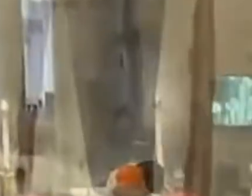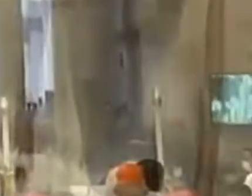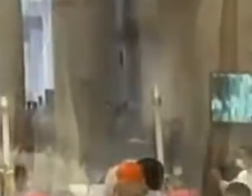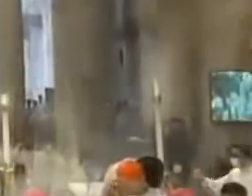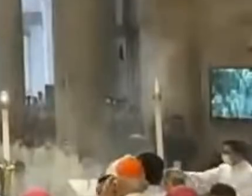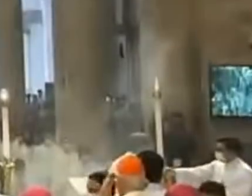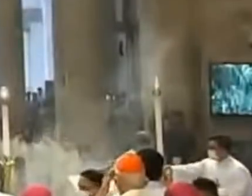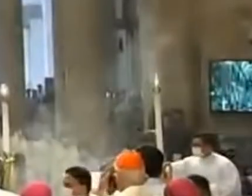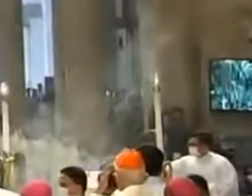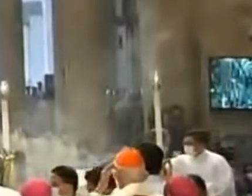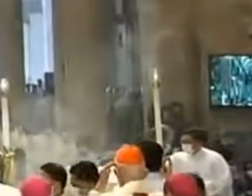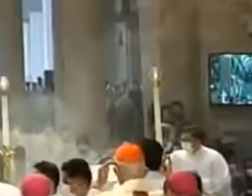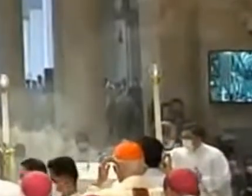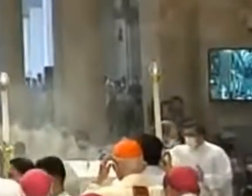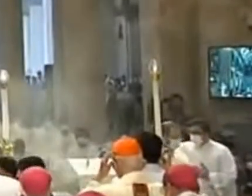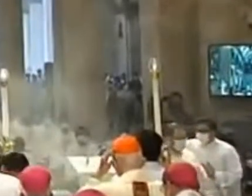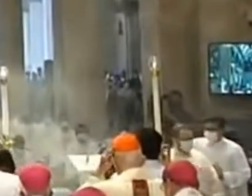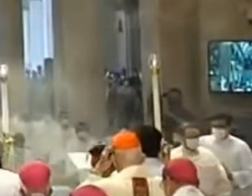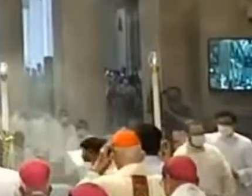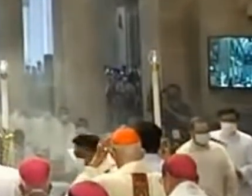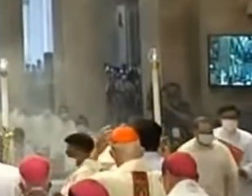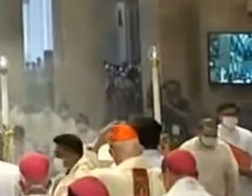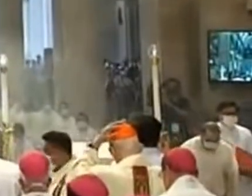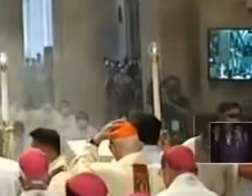Alleluia. Alleluia.